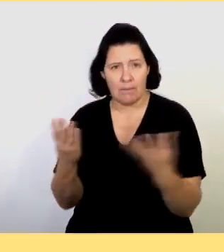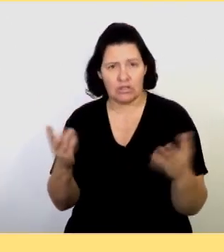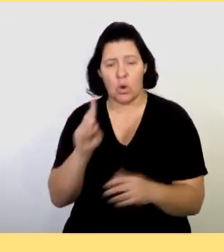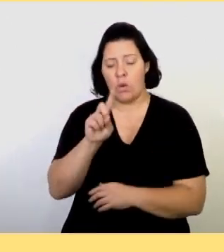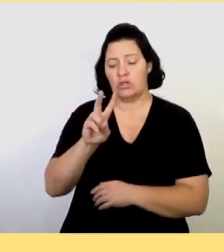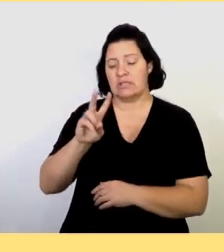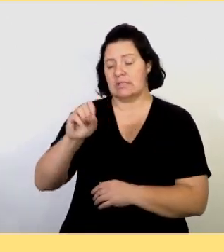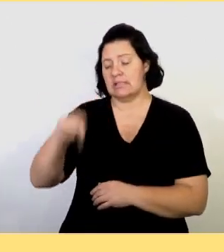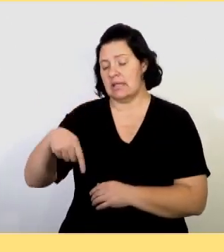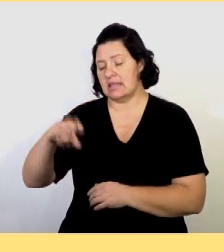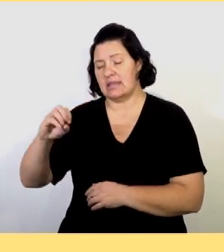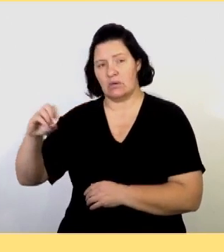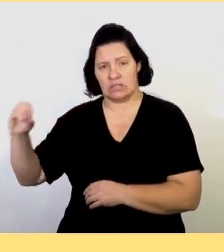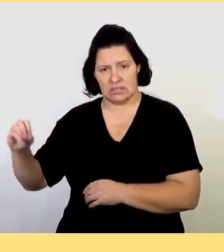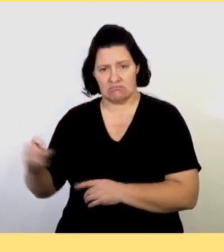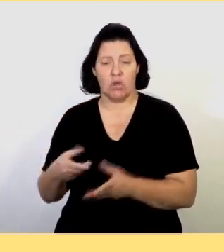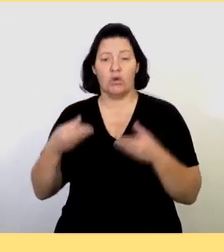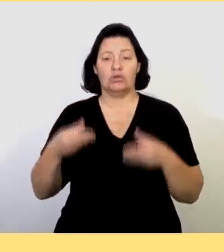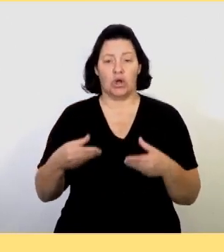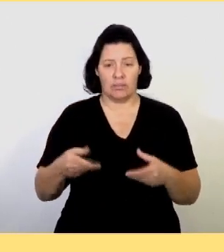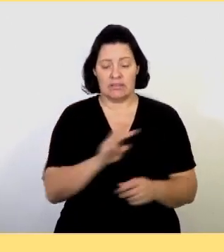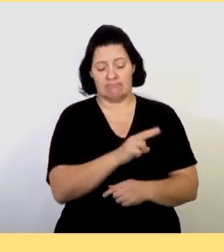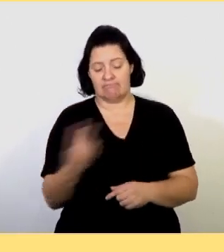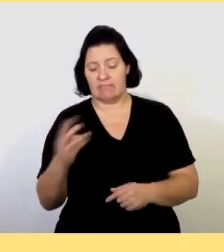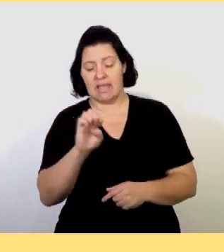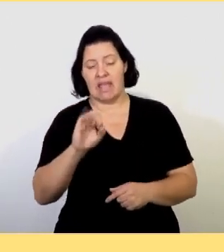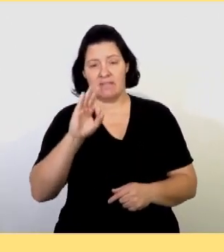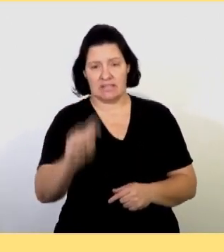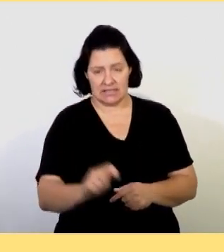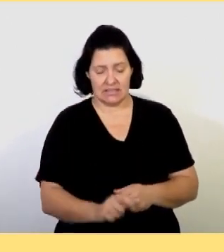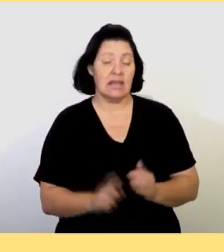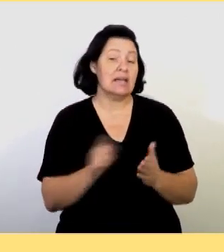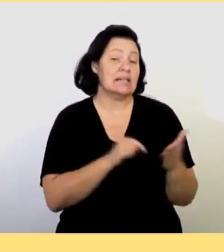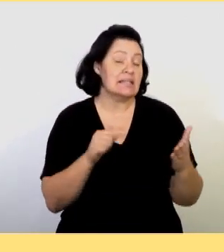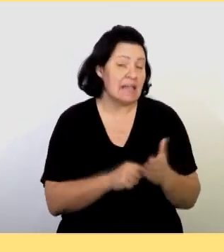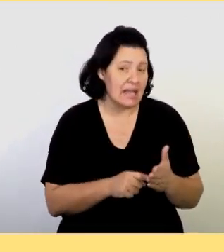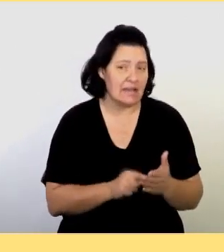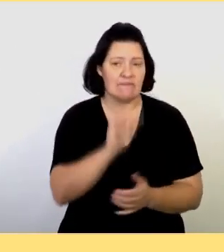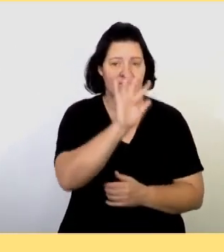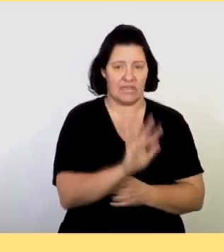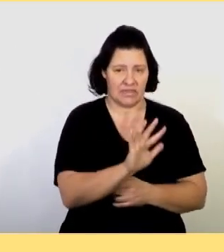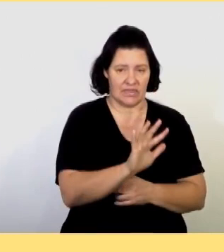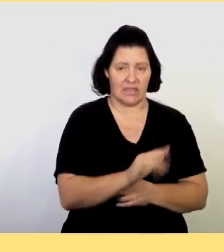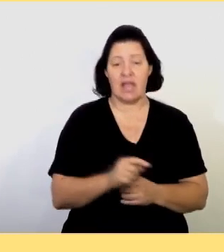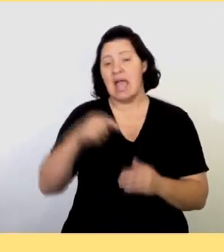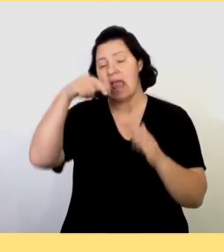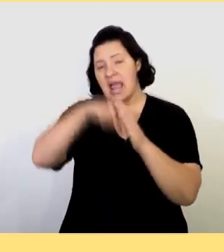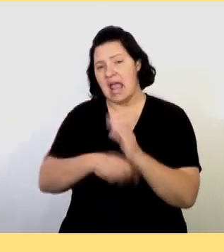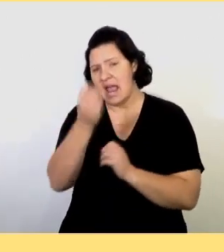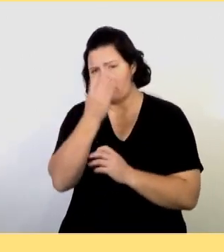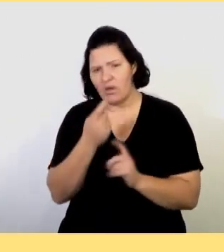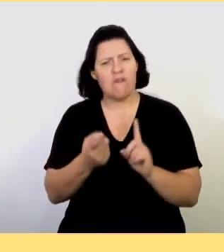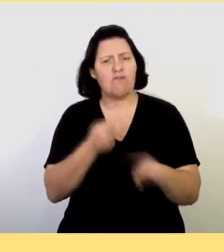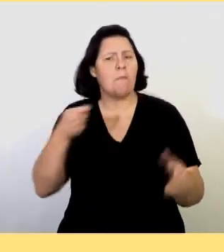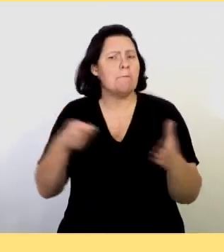120,000. So the document is going to be EFT. The date, remember, it is the 5th. The details,